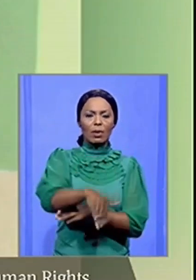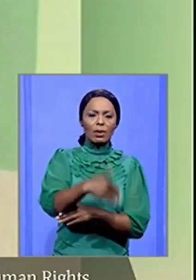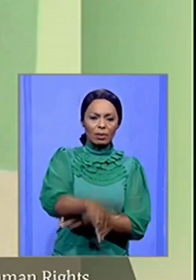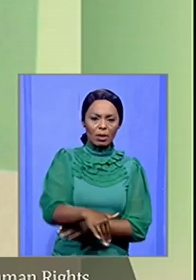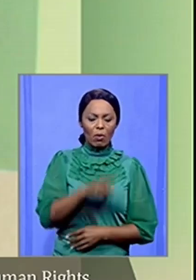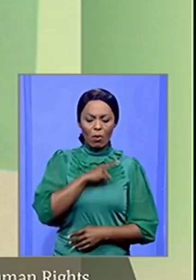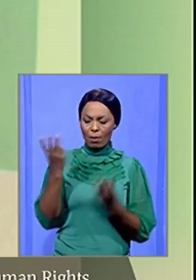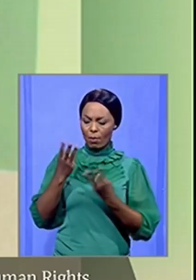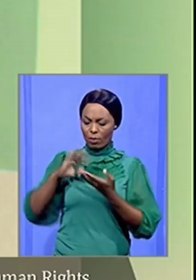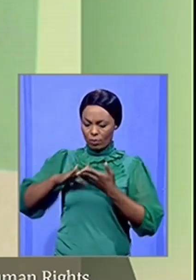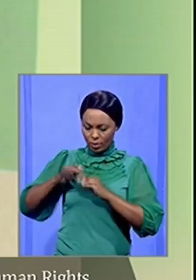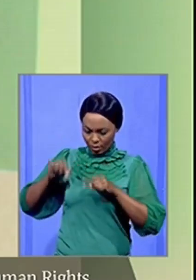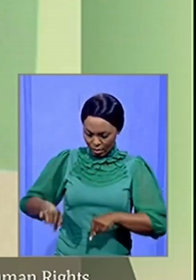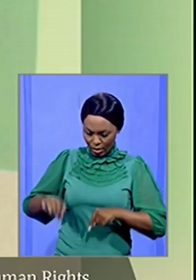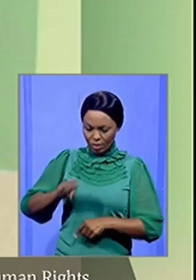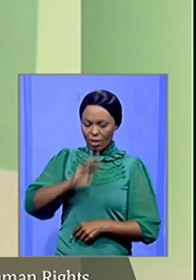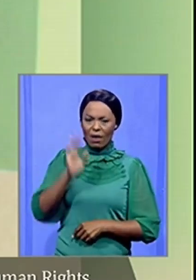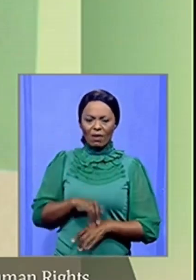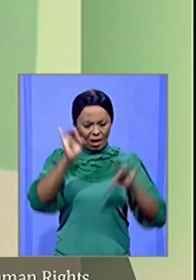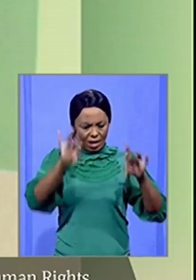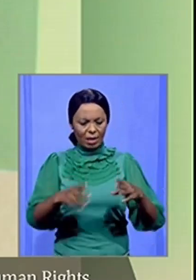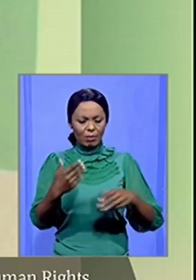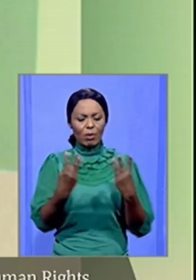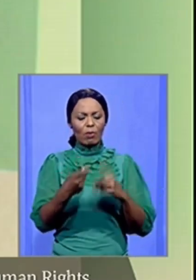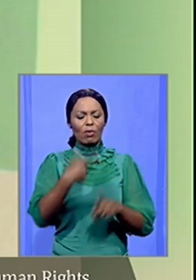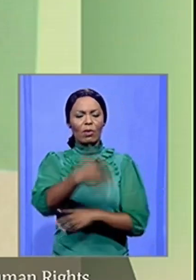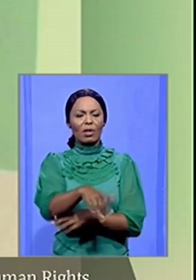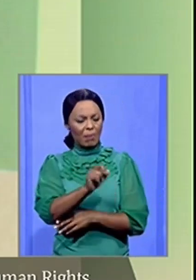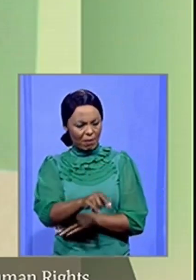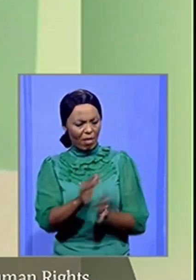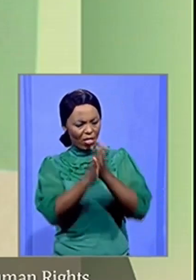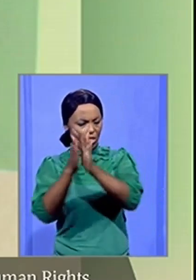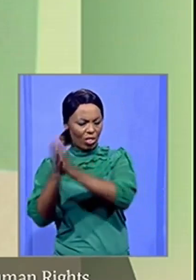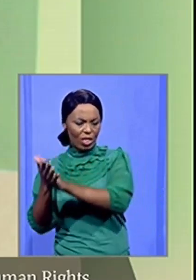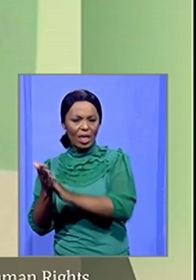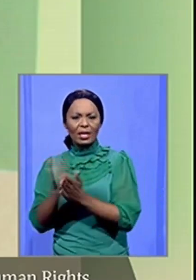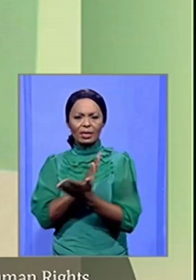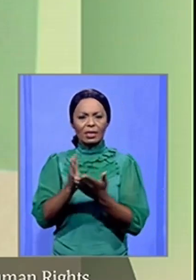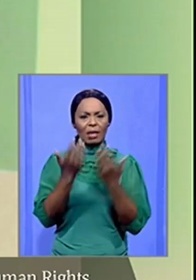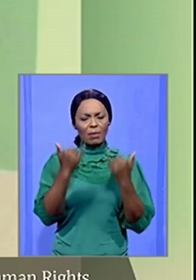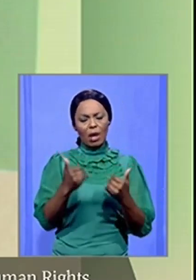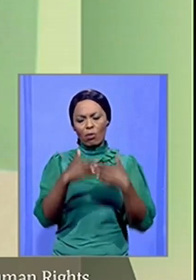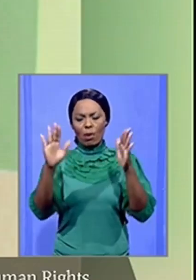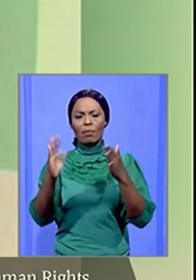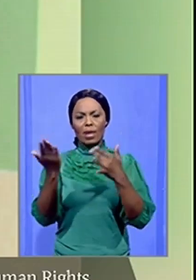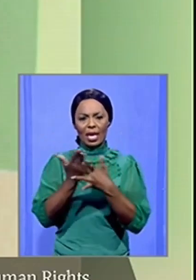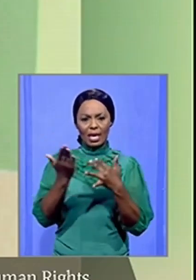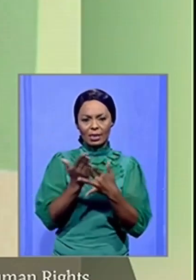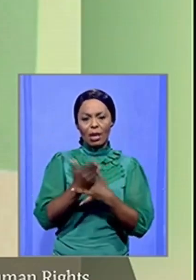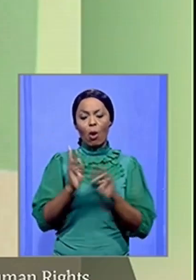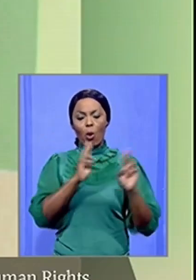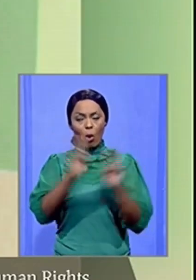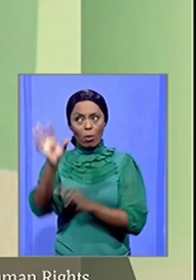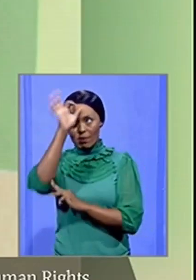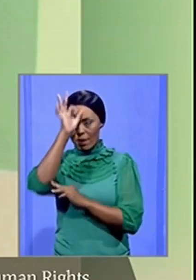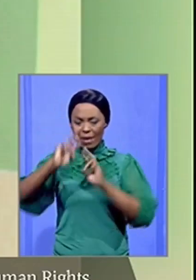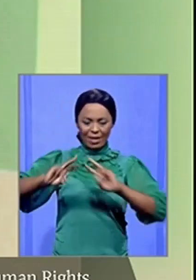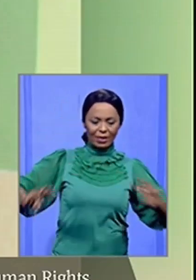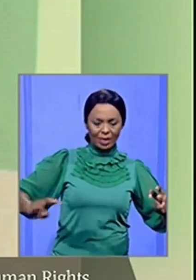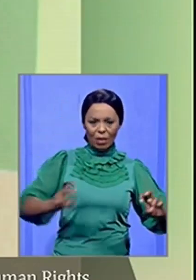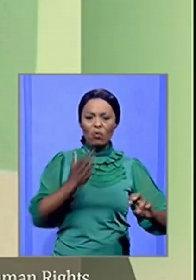decisive action. We are aware that some of them have already opened cases. Hopefully, SABC should investigate and